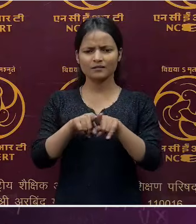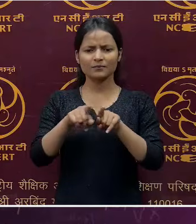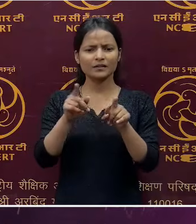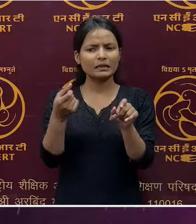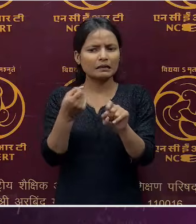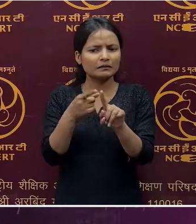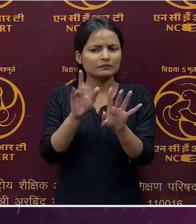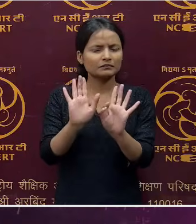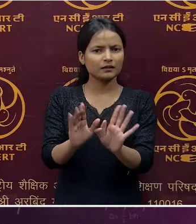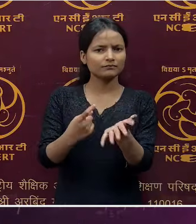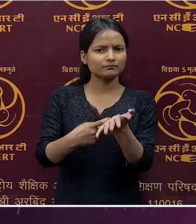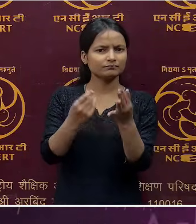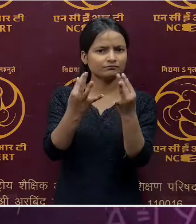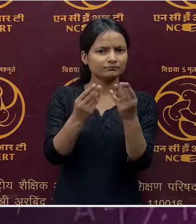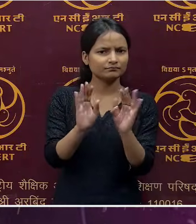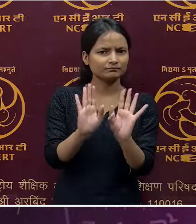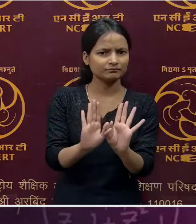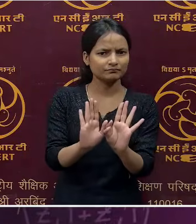are